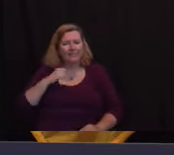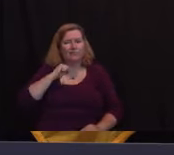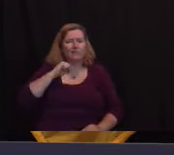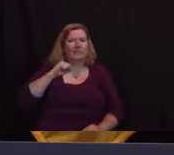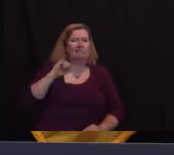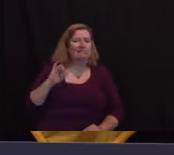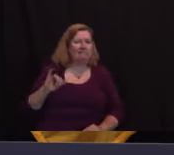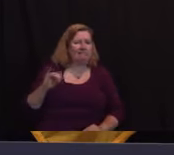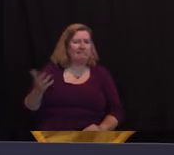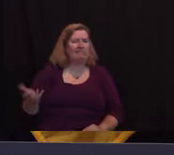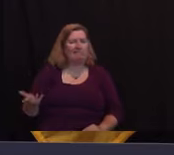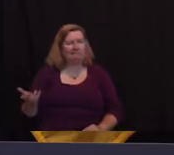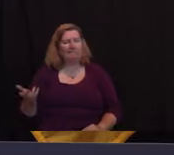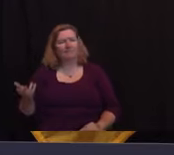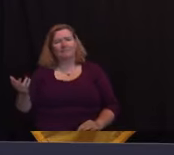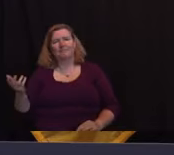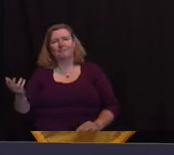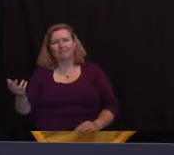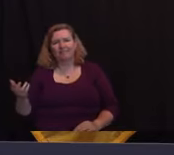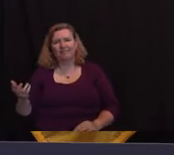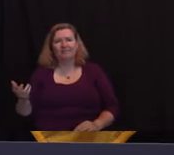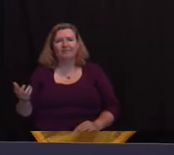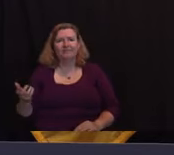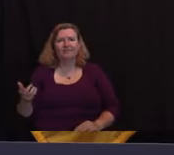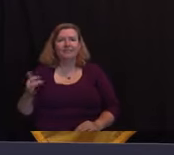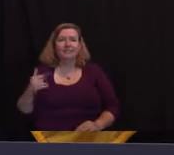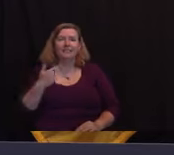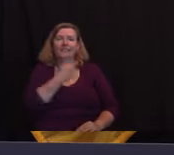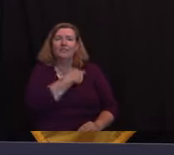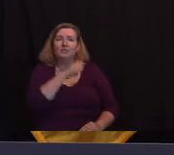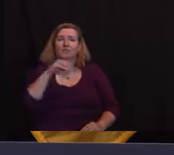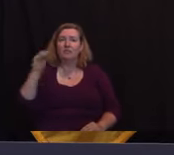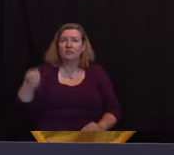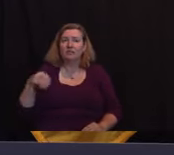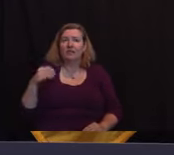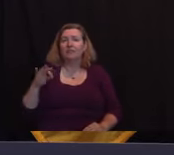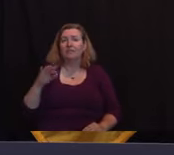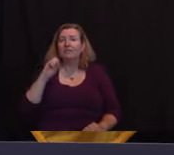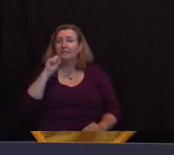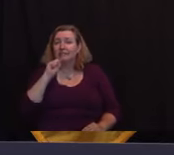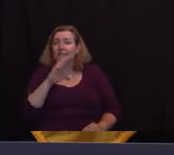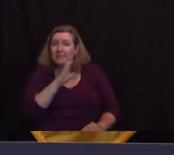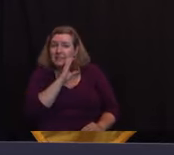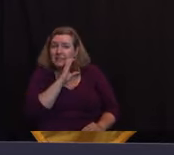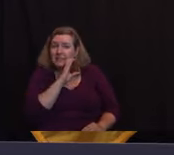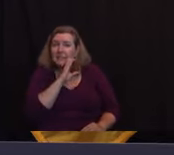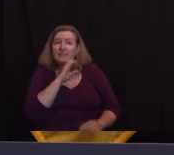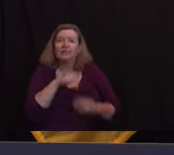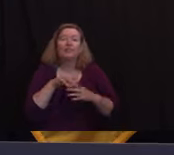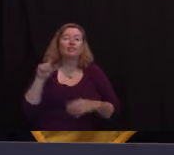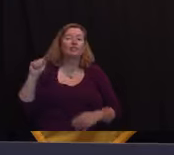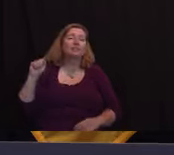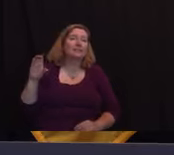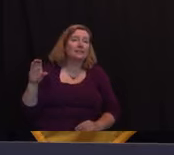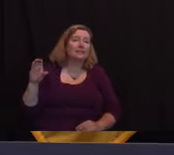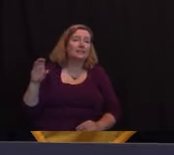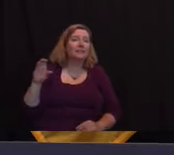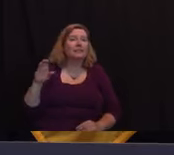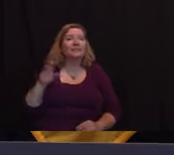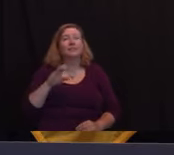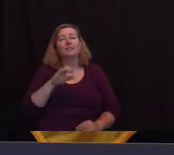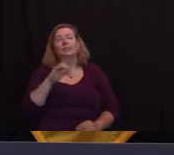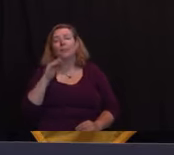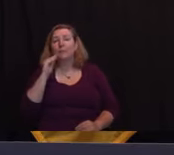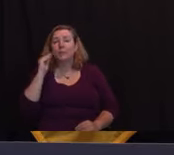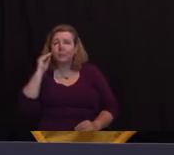Judy and Pat and I were on the phone earlier, the vaccination rates of seniors, whether they're in long-term care or they're not, is